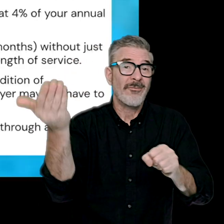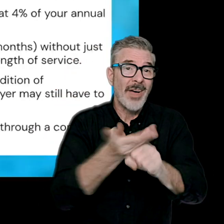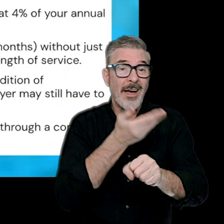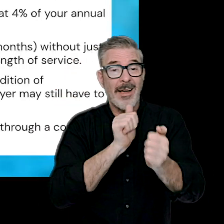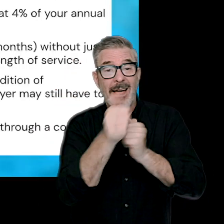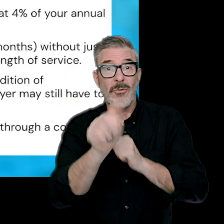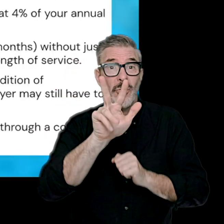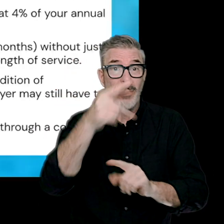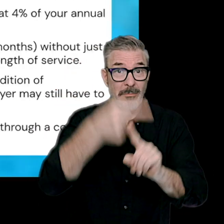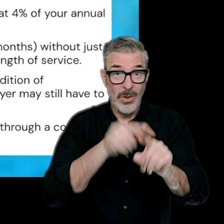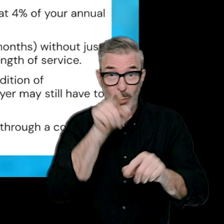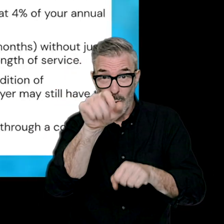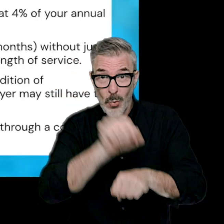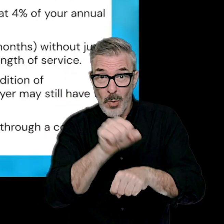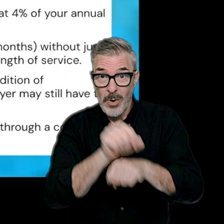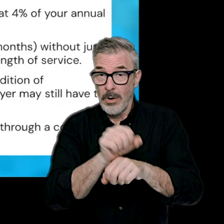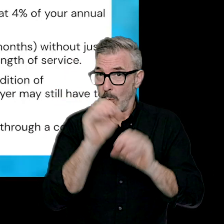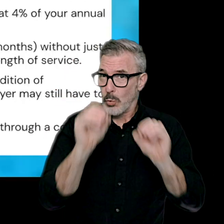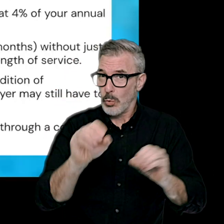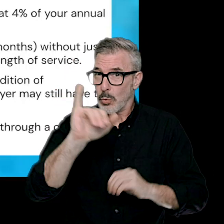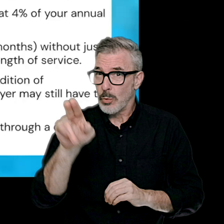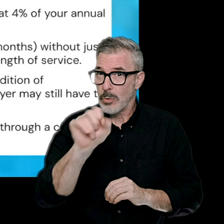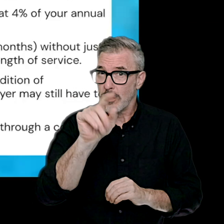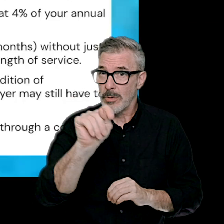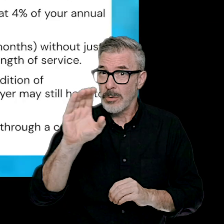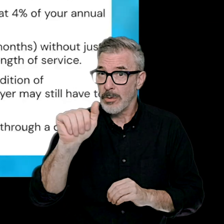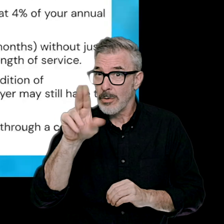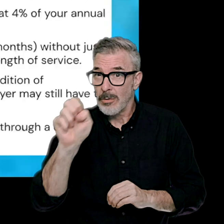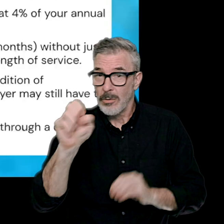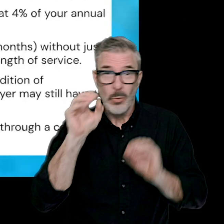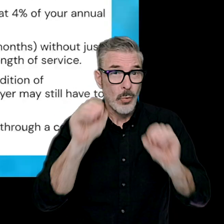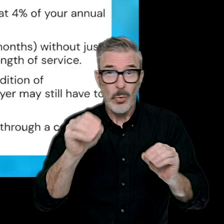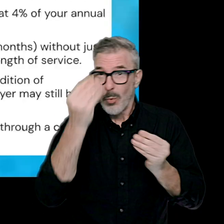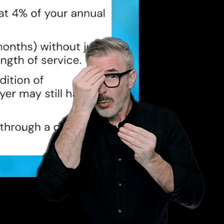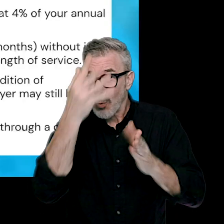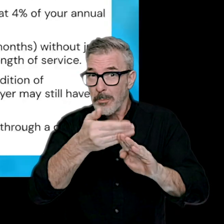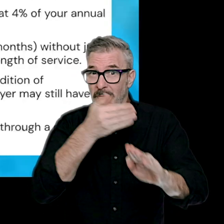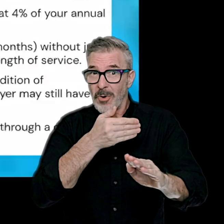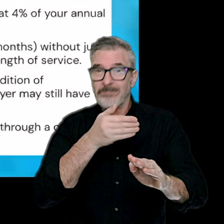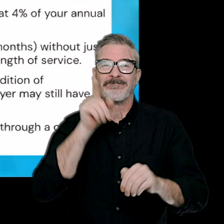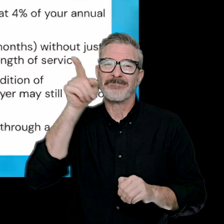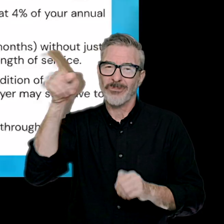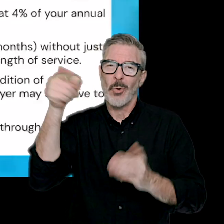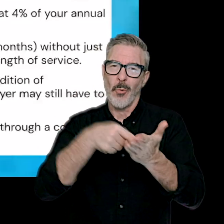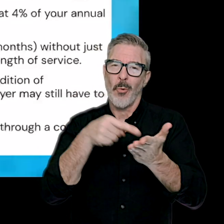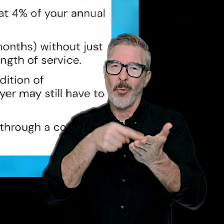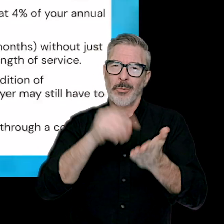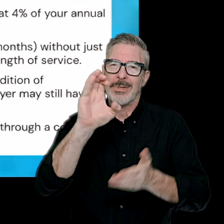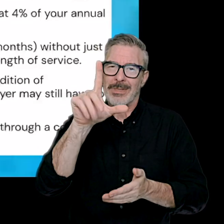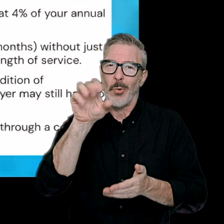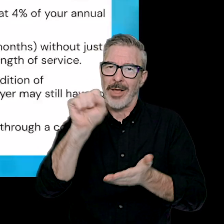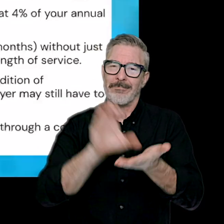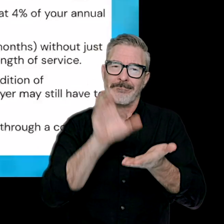your employment after 3 months without just cause or notice, they must pay you compensation for